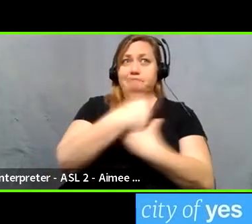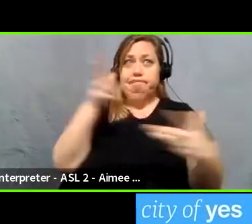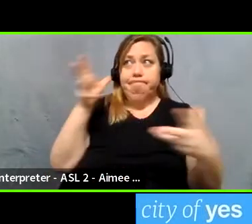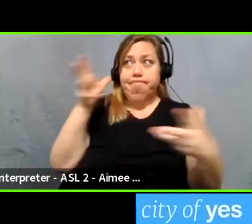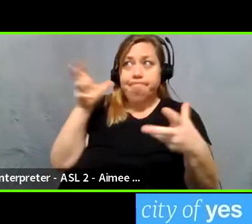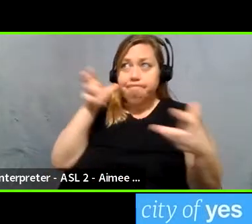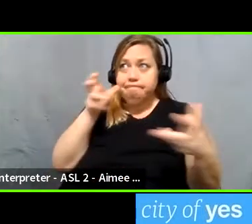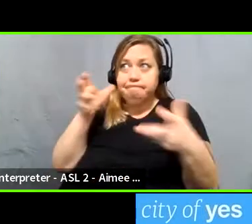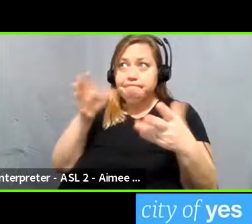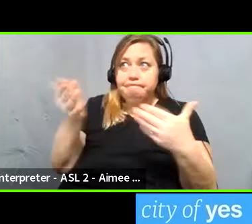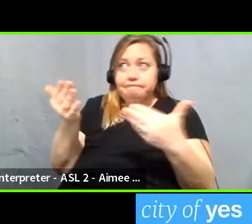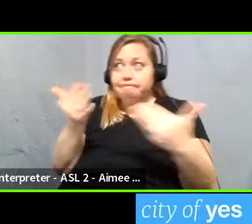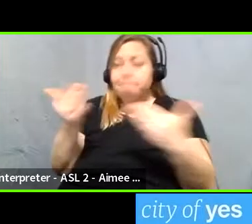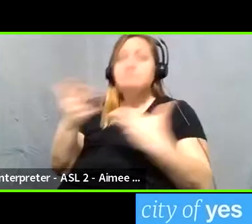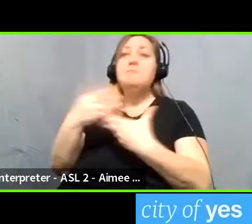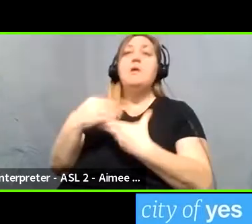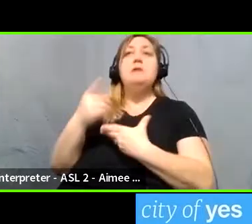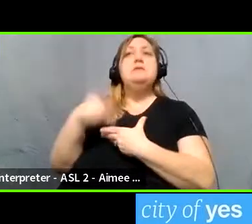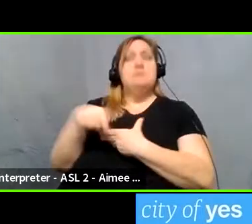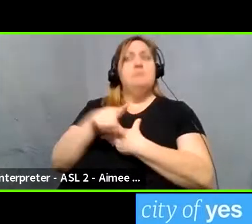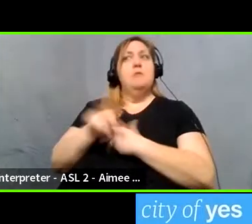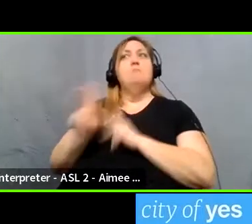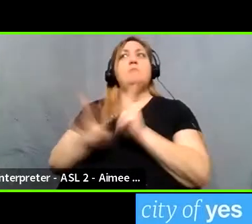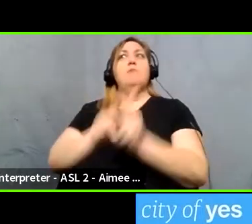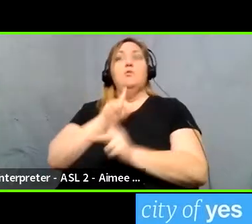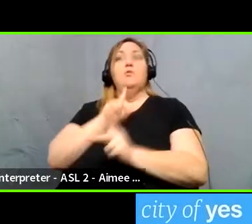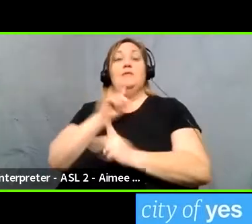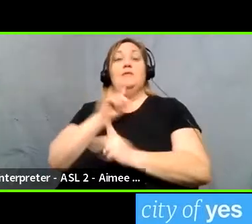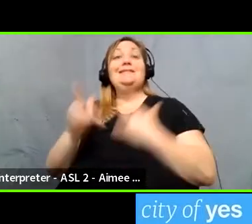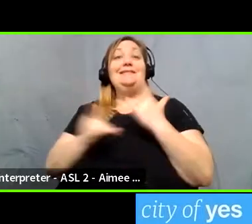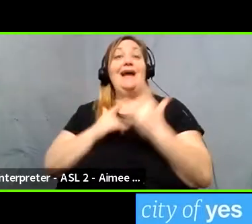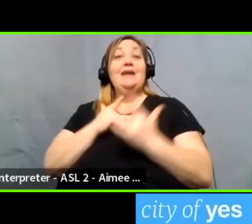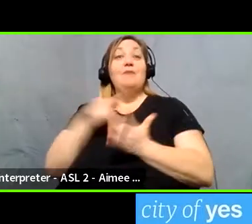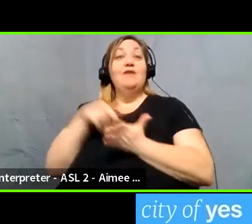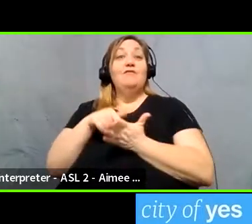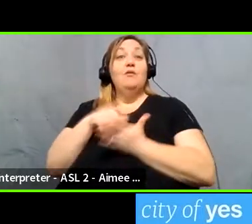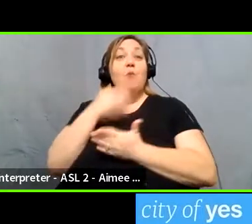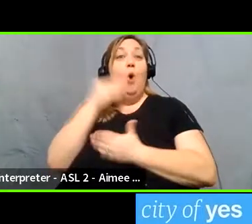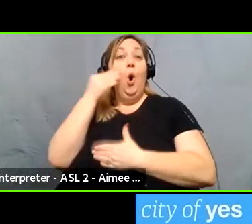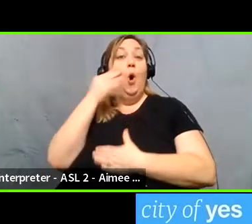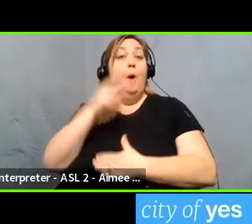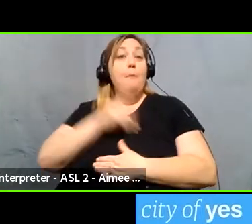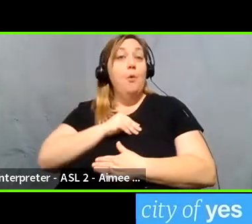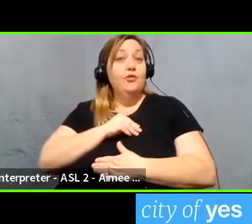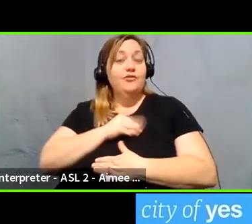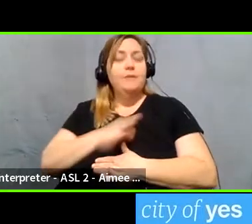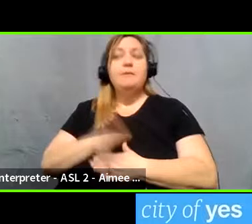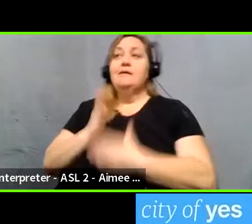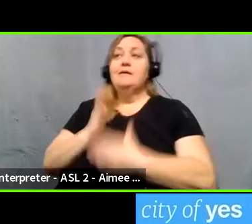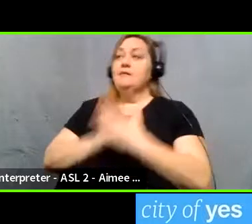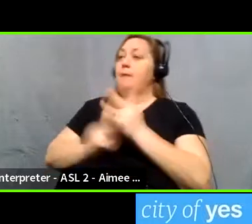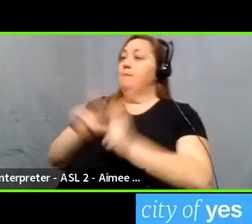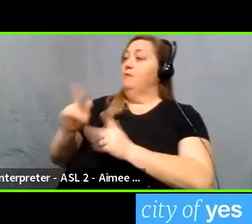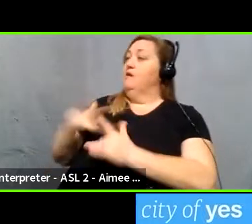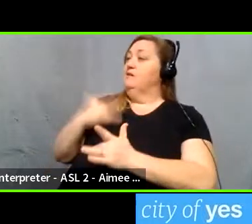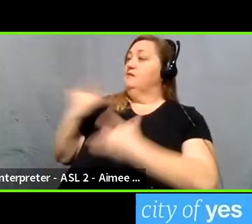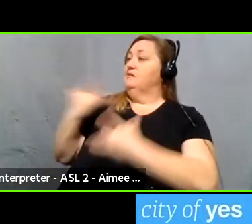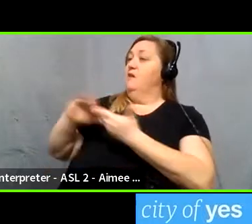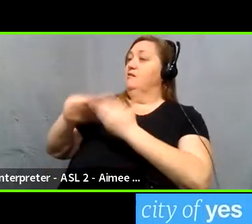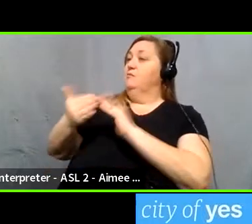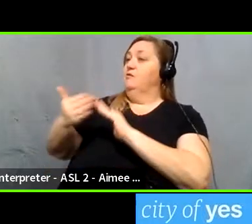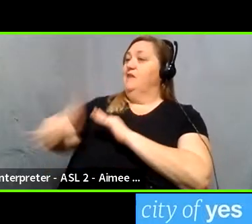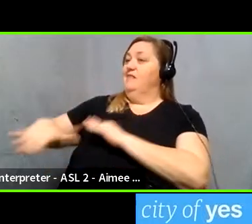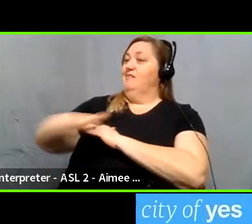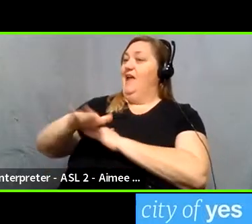some folks are very excited about affordable homeownership. Some folks are very excited about community land